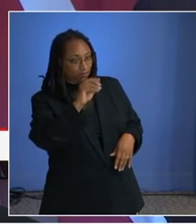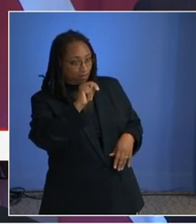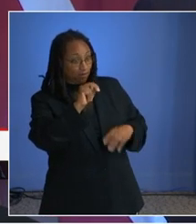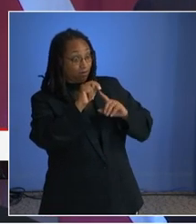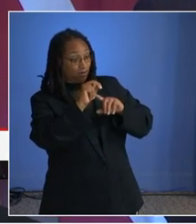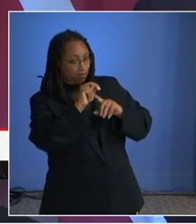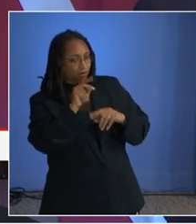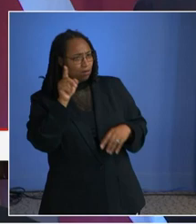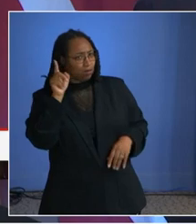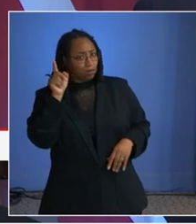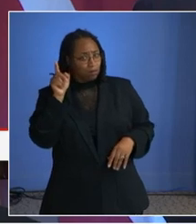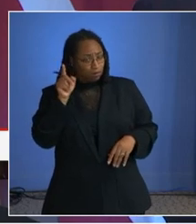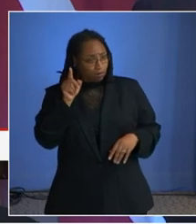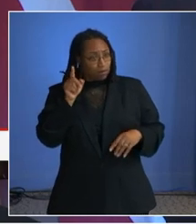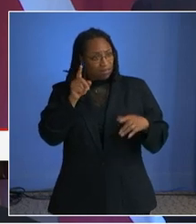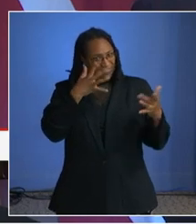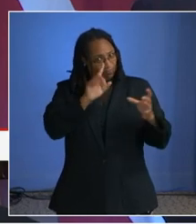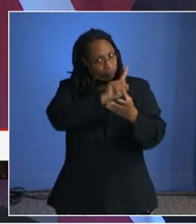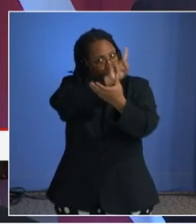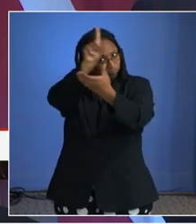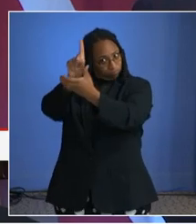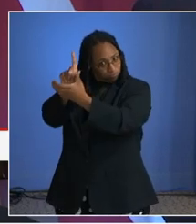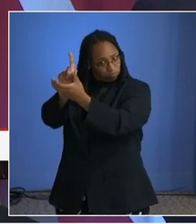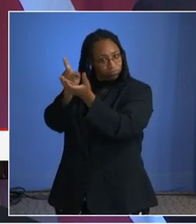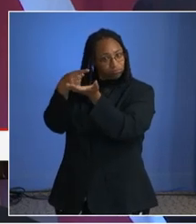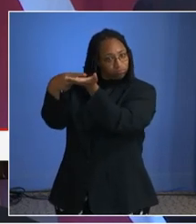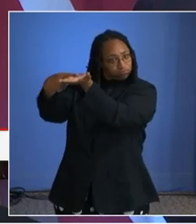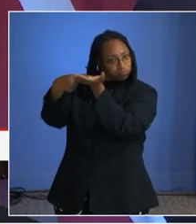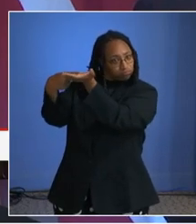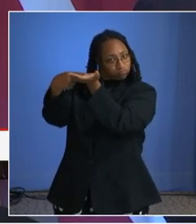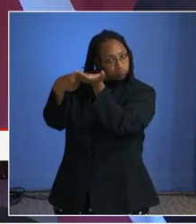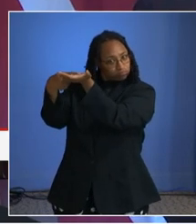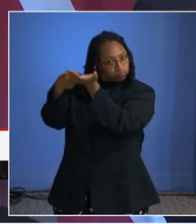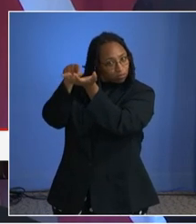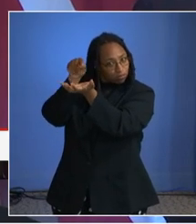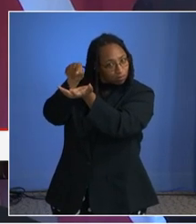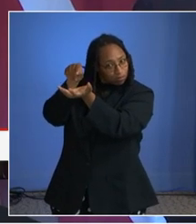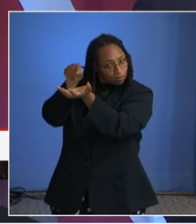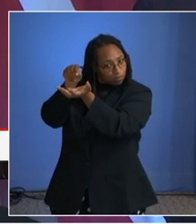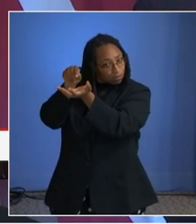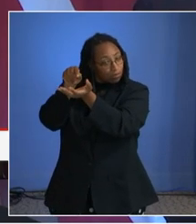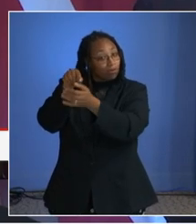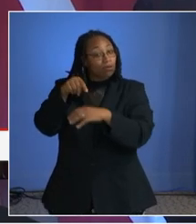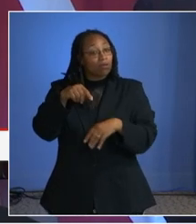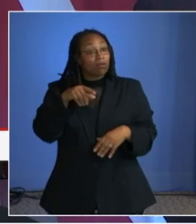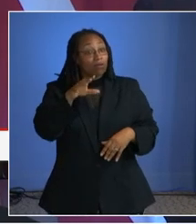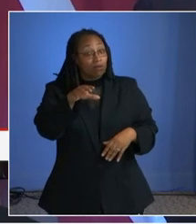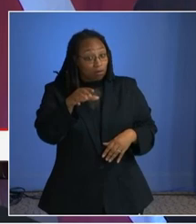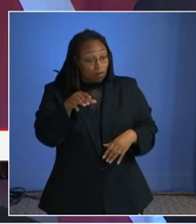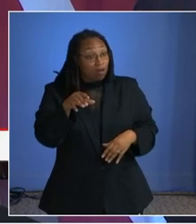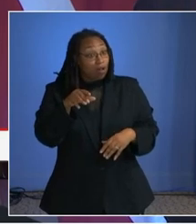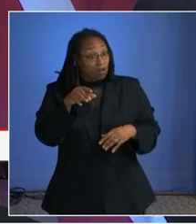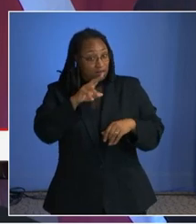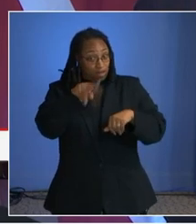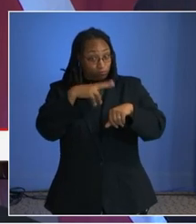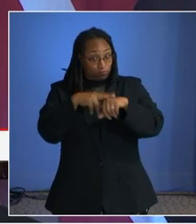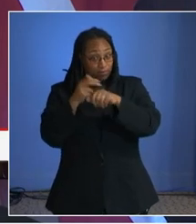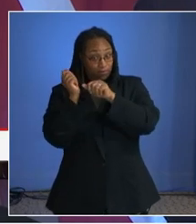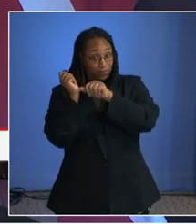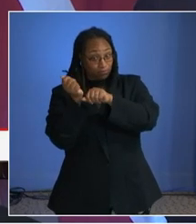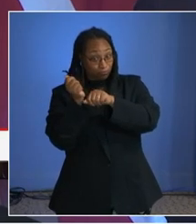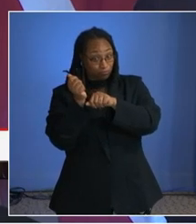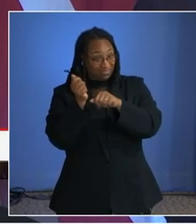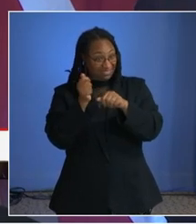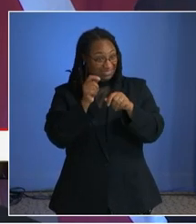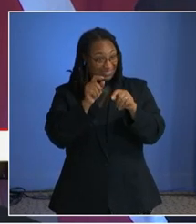scoreboard. I had not seen that finalized. I knew it was being negotiated. Can you? I cannot. on that?